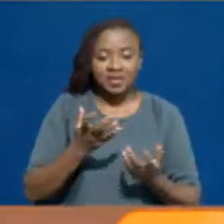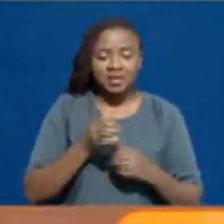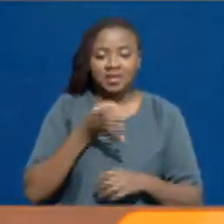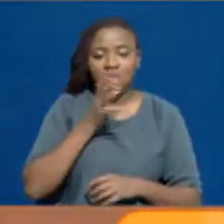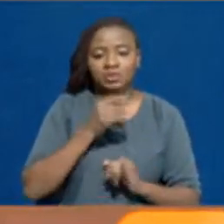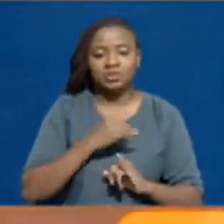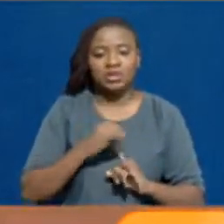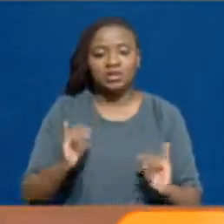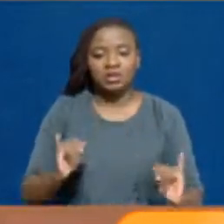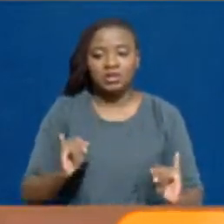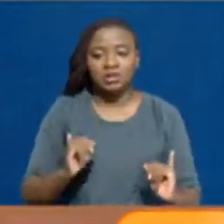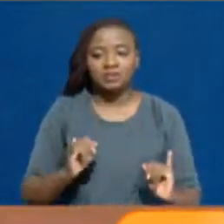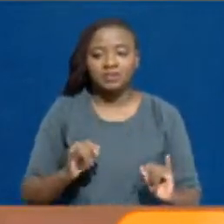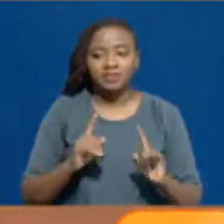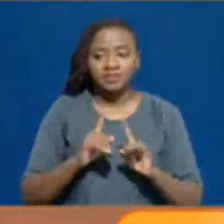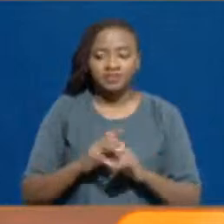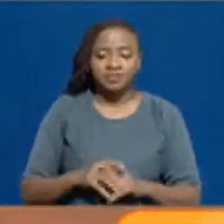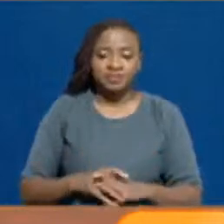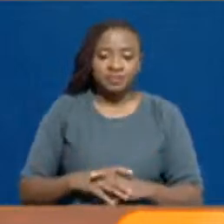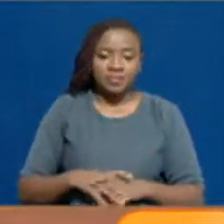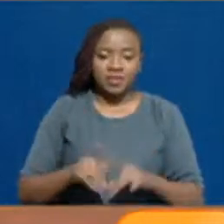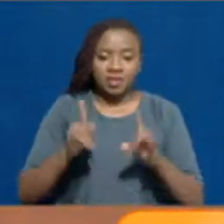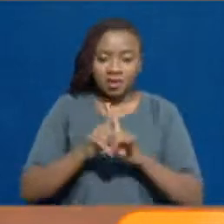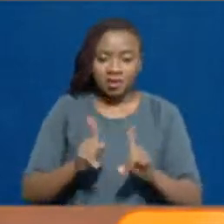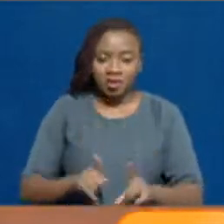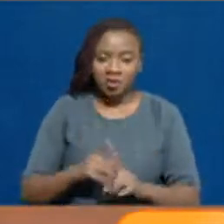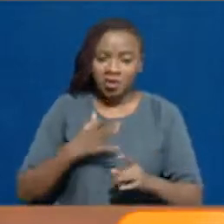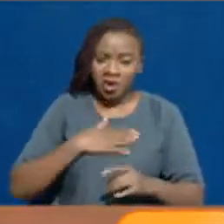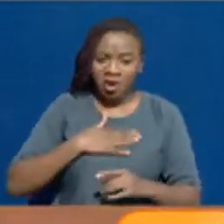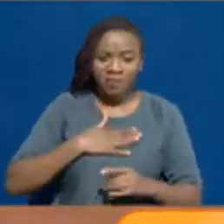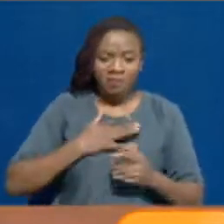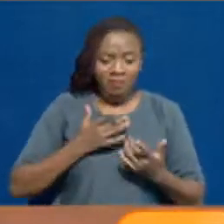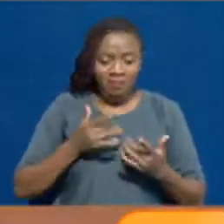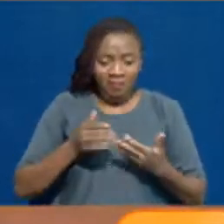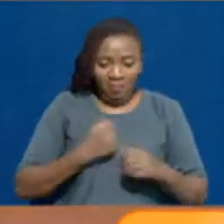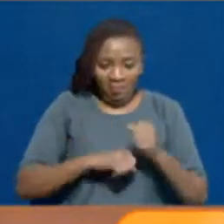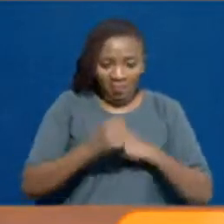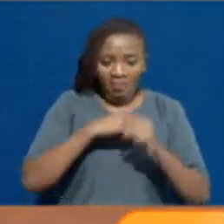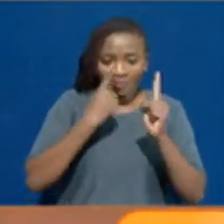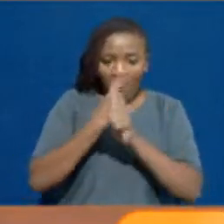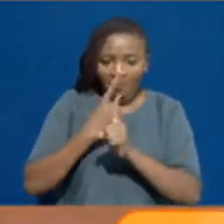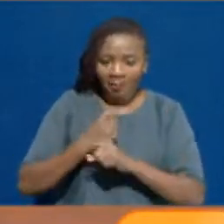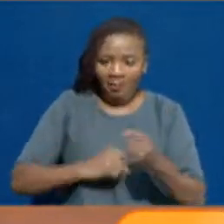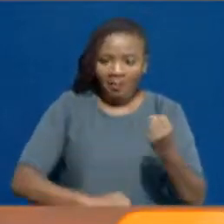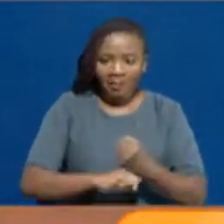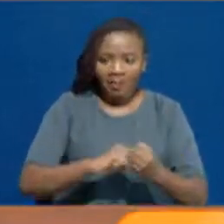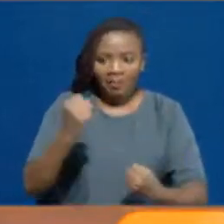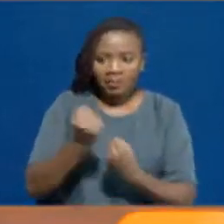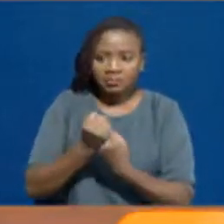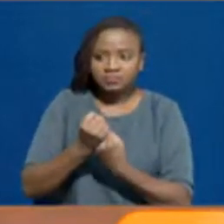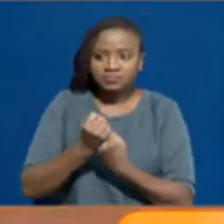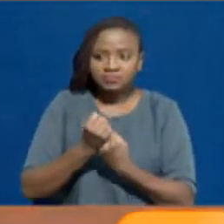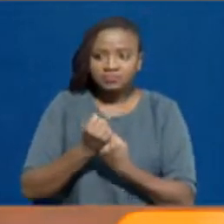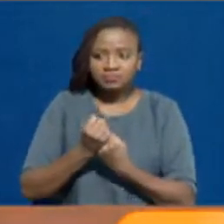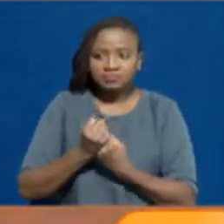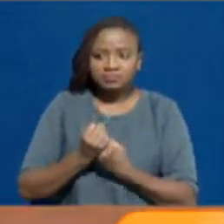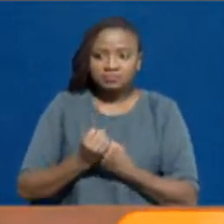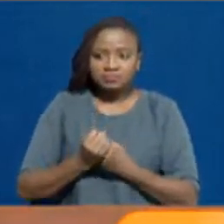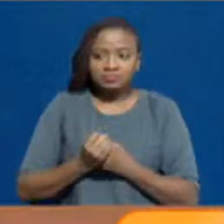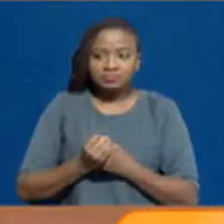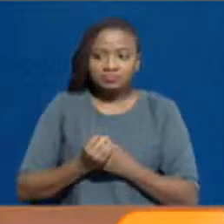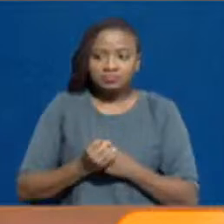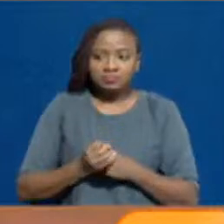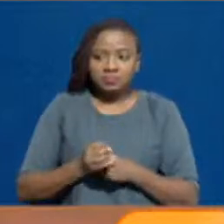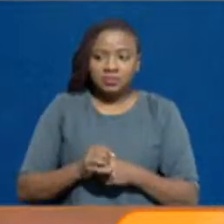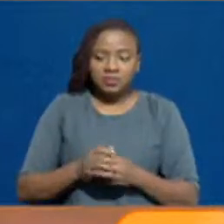are now cut off. And even in our interventions, part of our interventions is normally cash. But you see, with